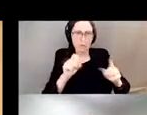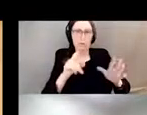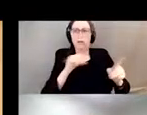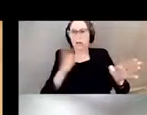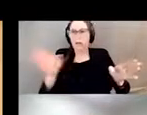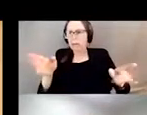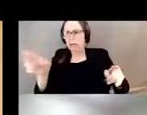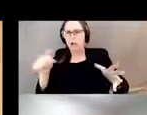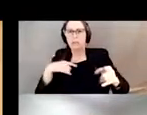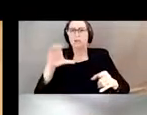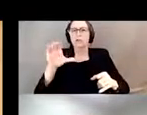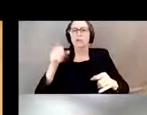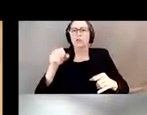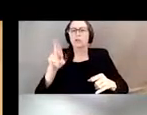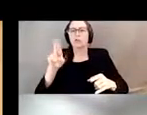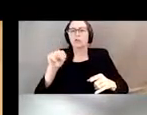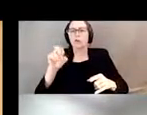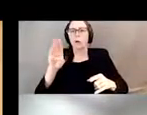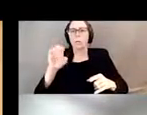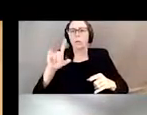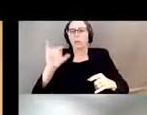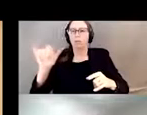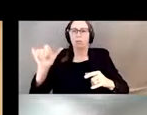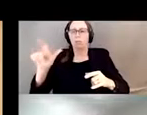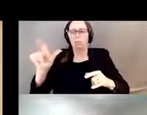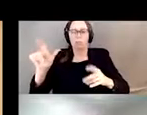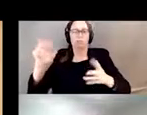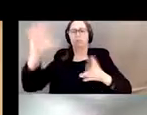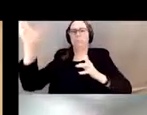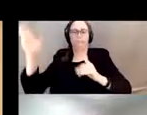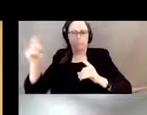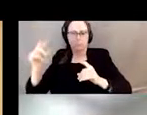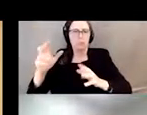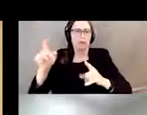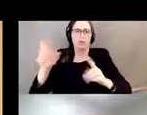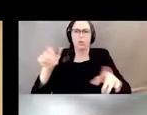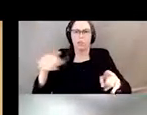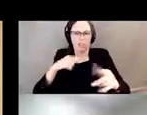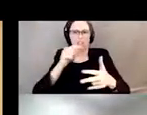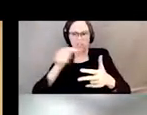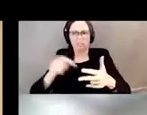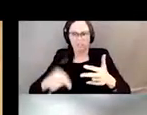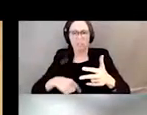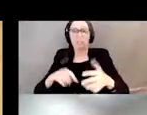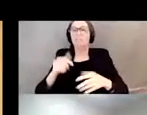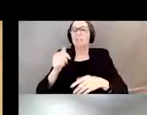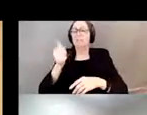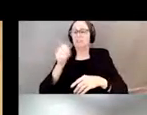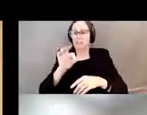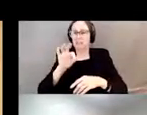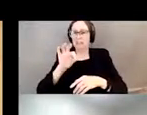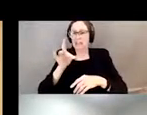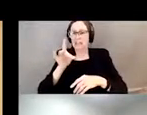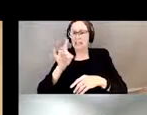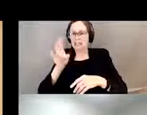of Chernobyl. So he gets stuck with a really crappy end of the bargain when he goes through. From 1987 to 1989, he's just trying